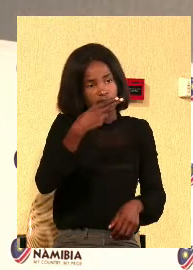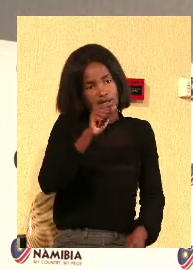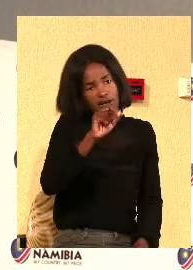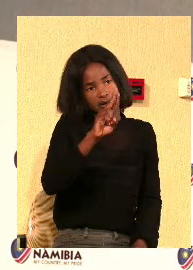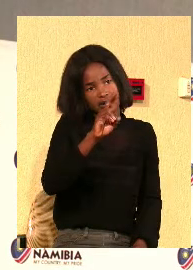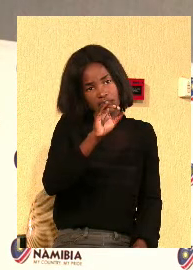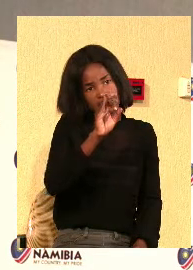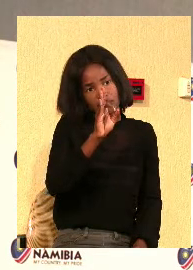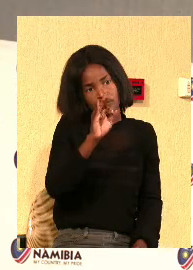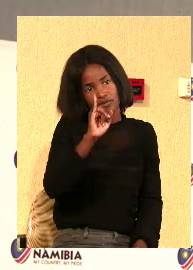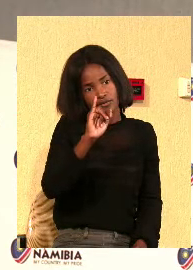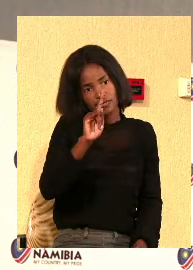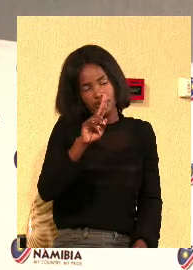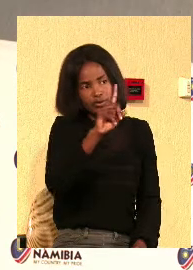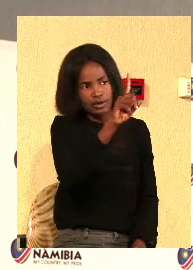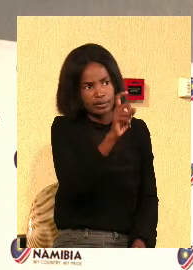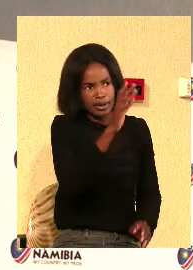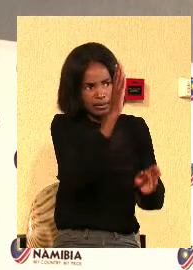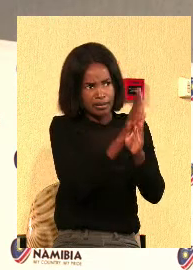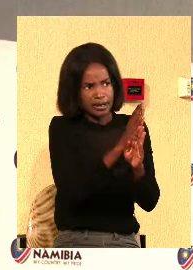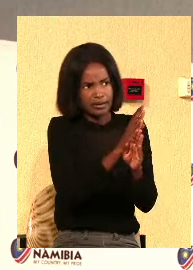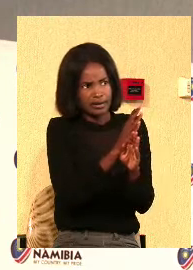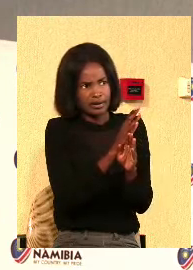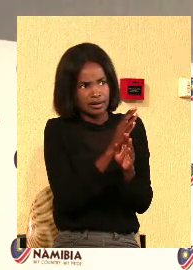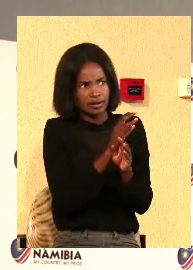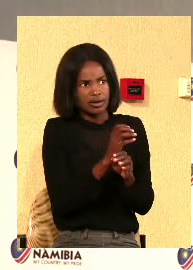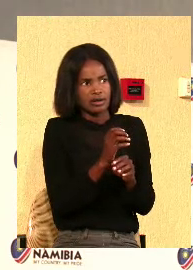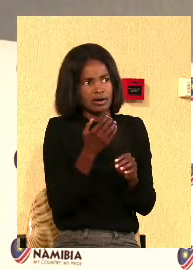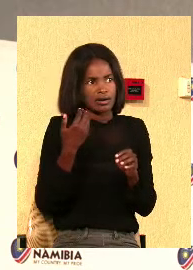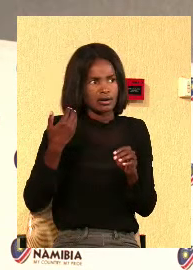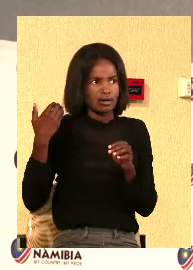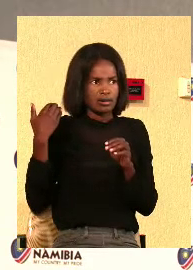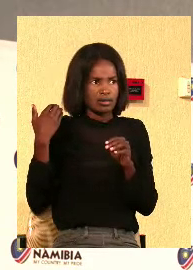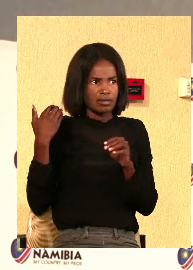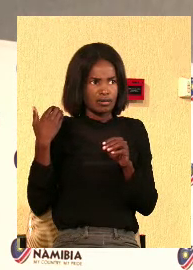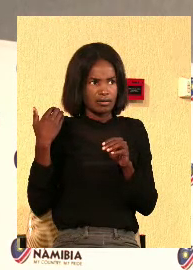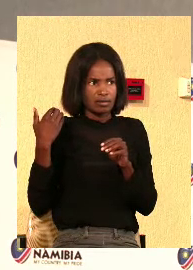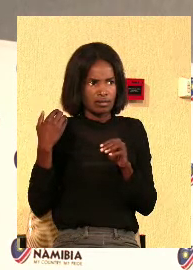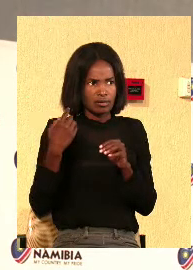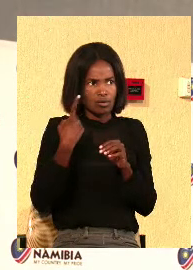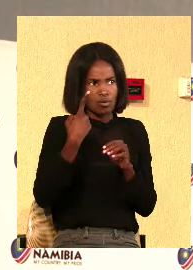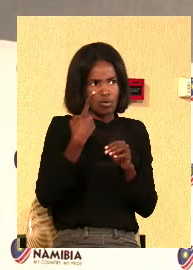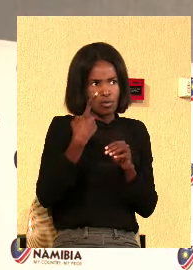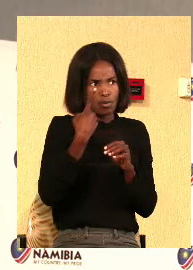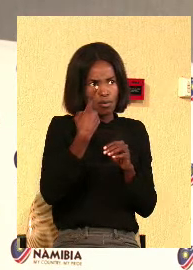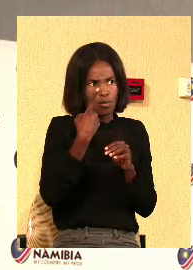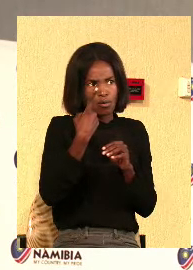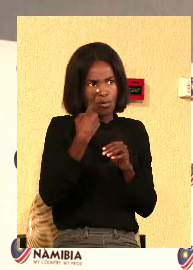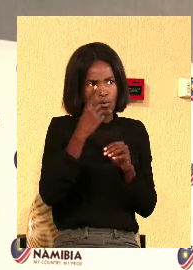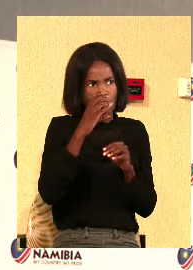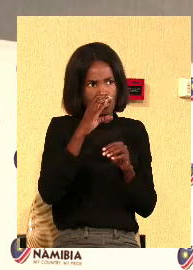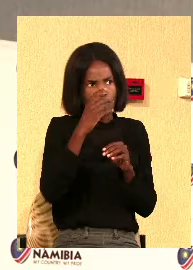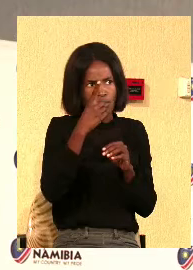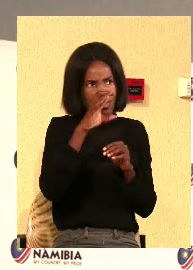find out the issue of the passengers who were stranded at the airport. I think about a month, 4 weeks ago, you went to